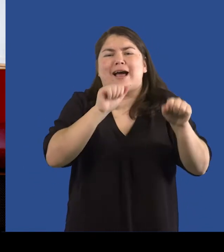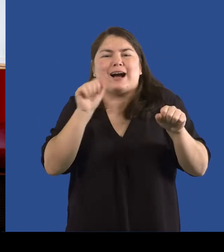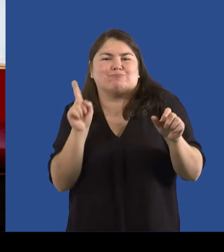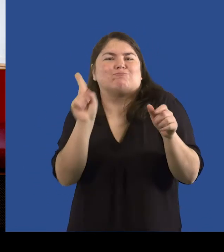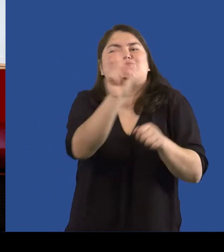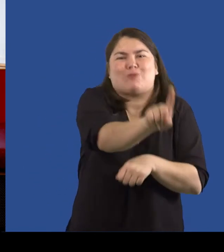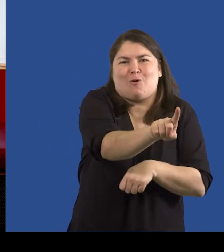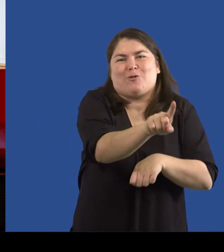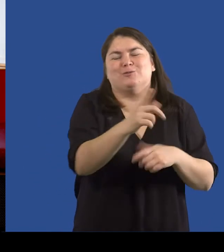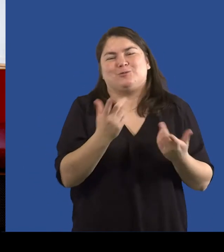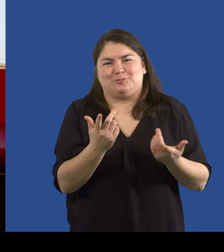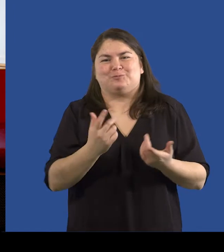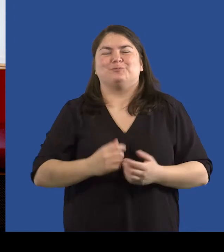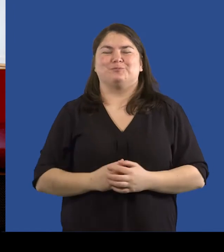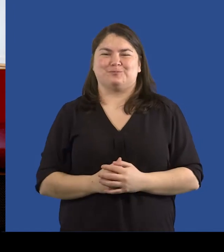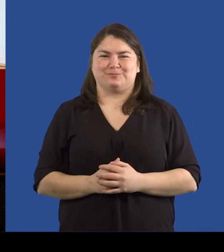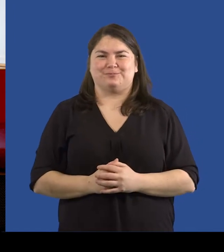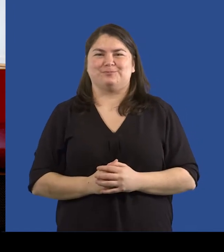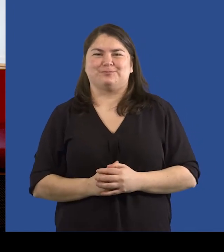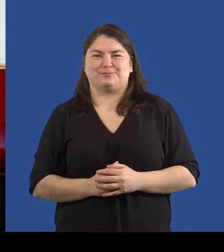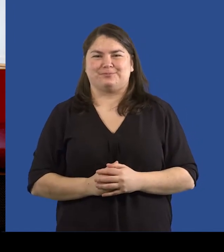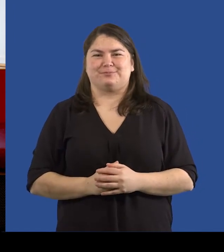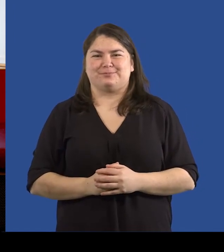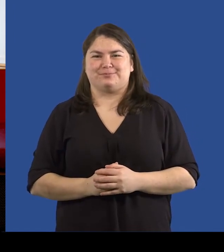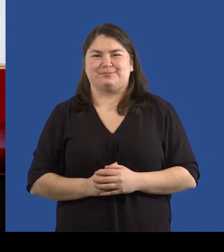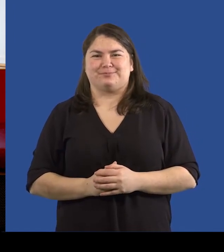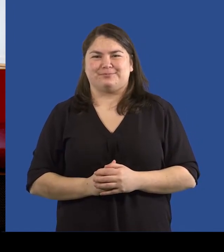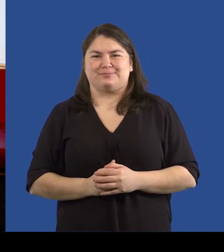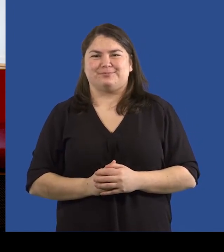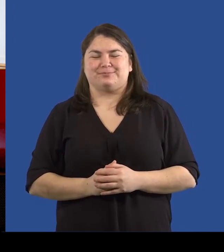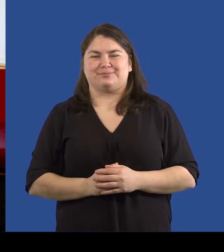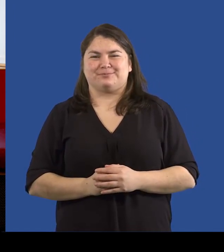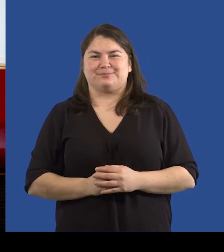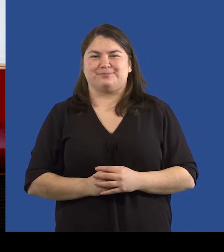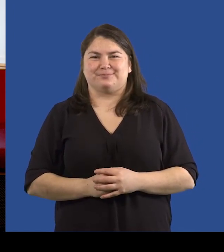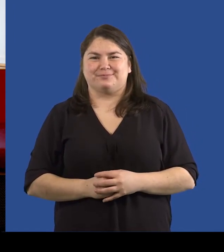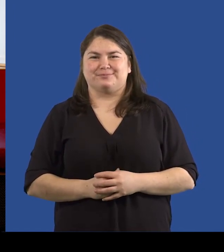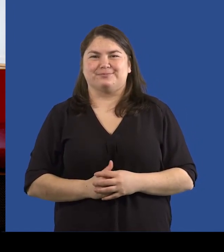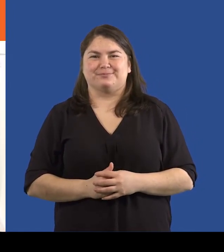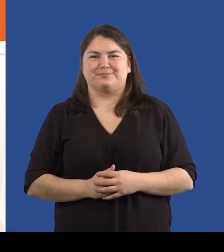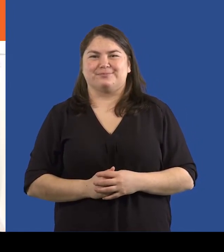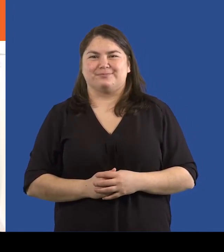I can ask someone if I need to find a quiet place.